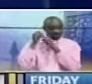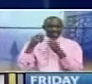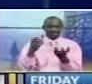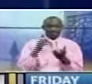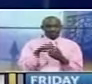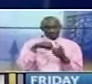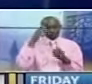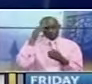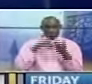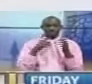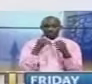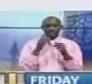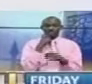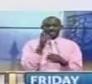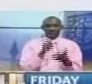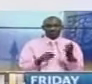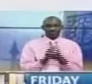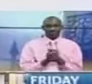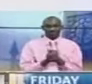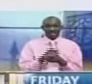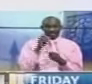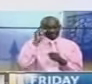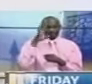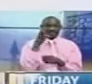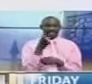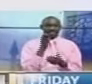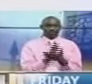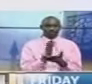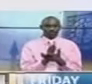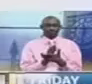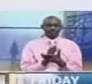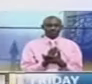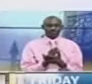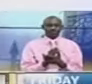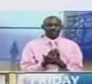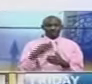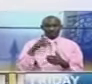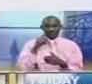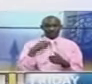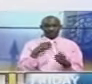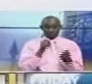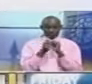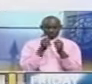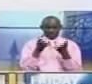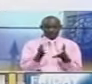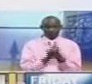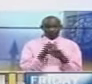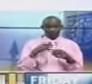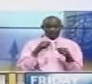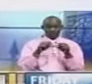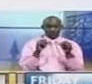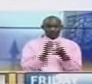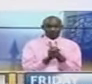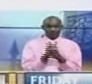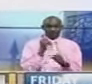understand exactly what you're trying to say. All right. Such a surprise there. All right. We'll take spots for now, but we'll keep on,